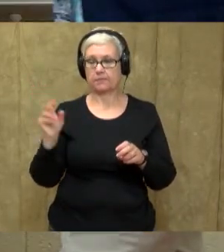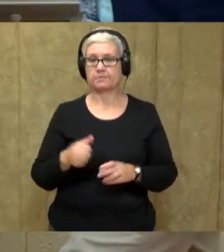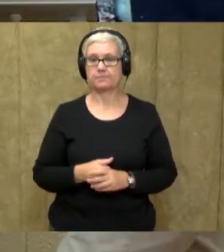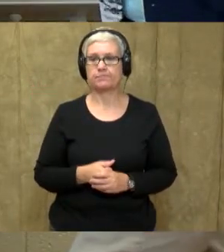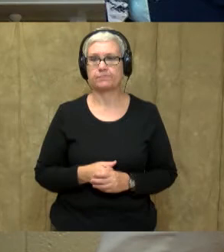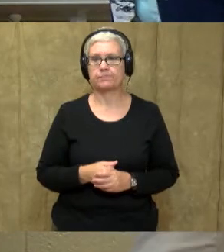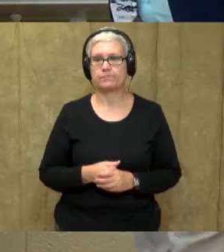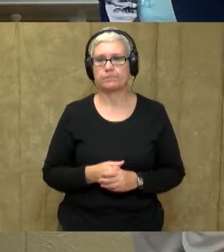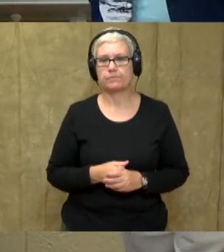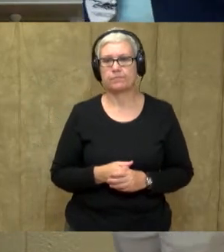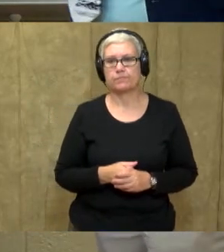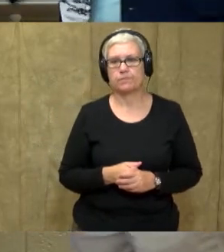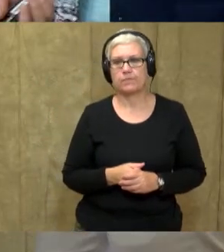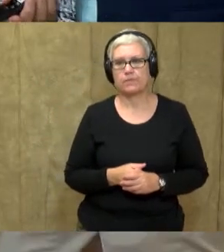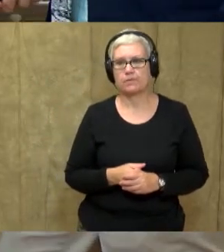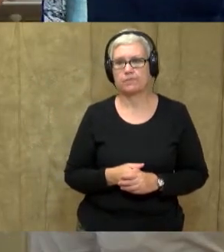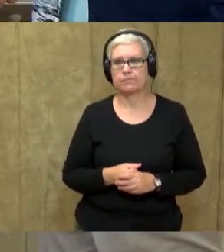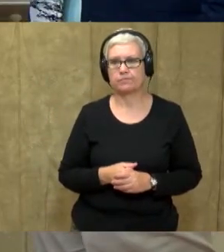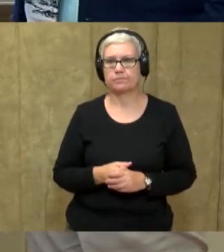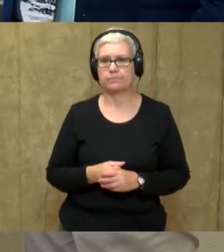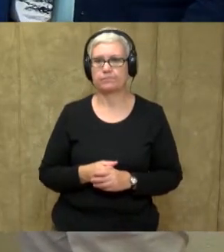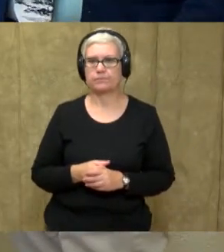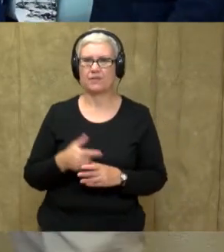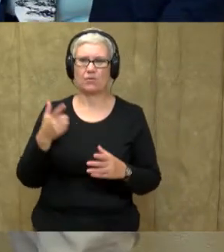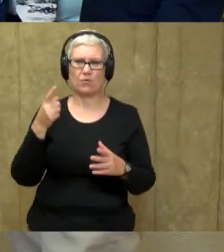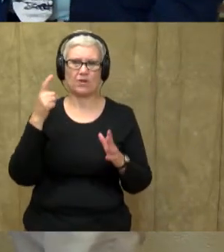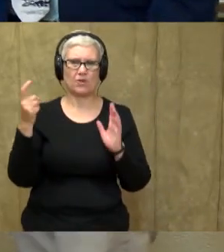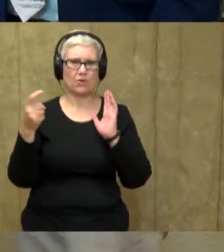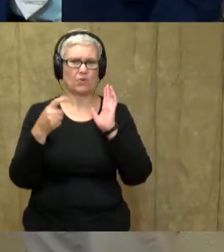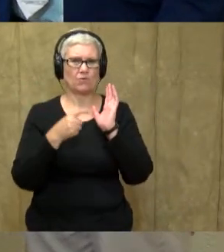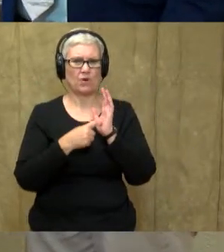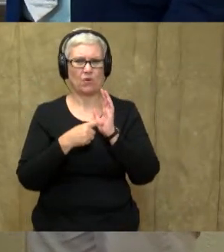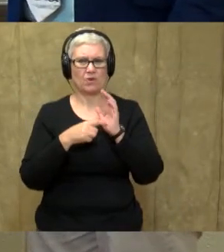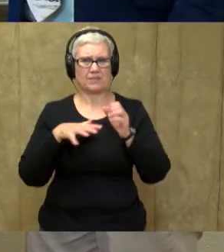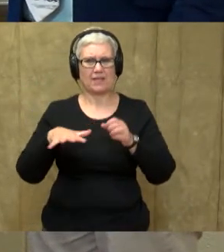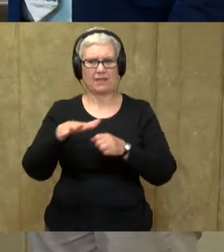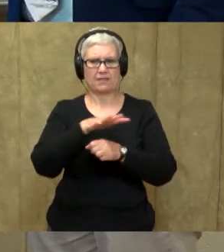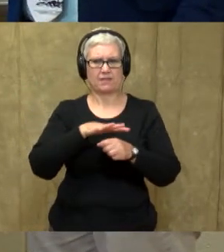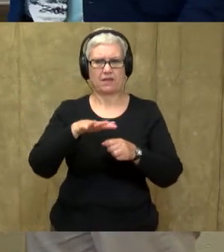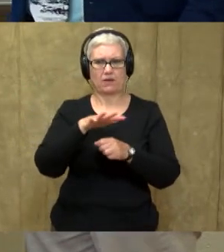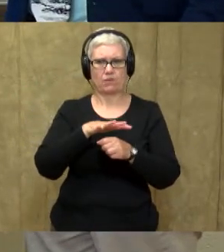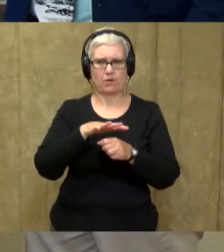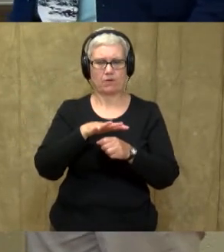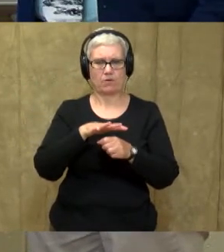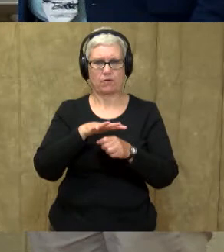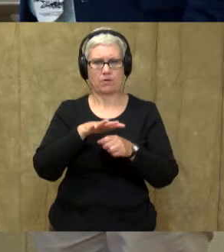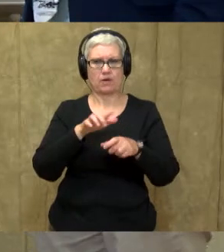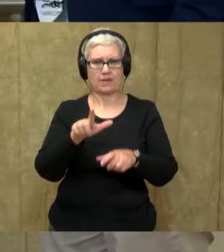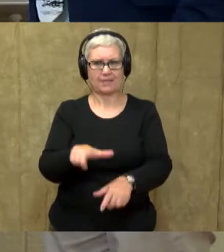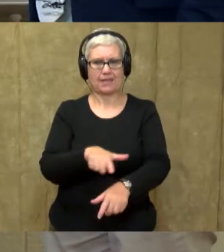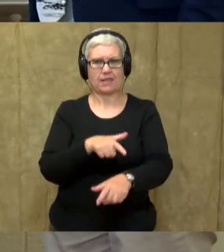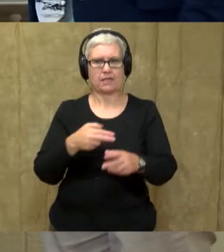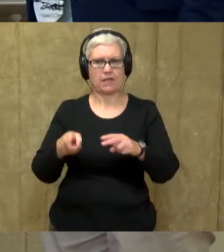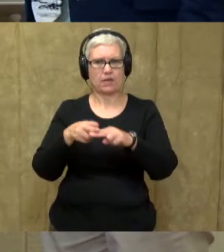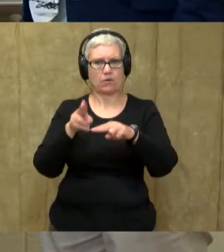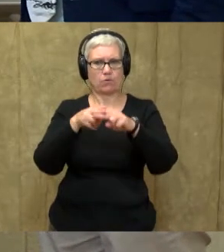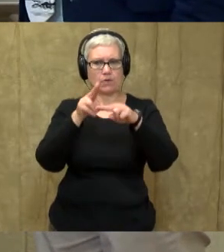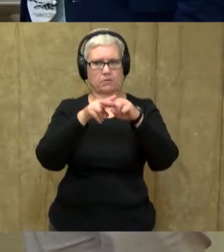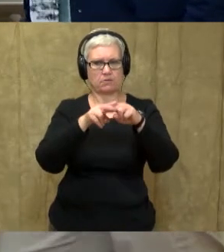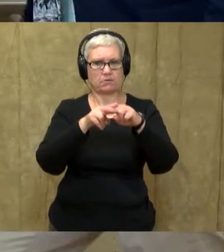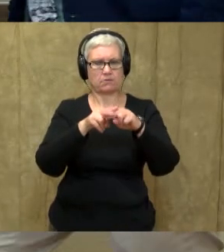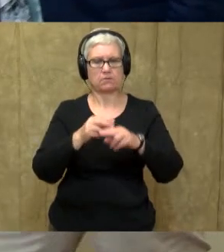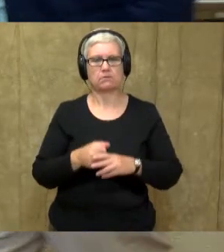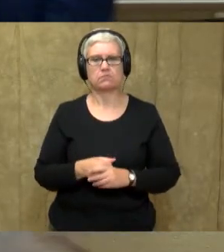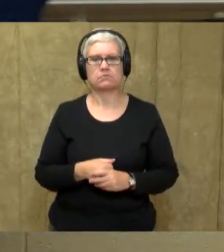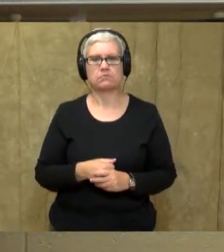96. So think about what you might notice is happening to the area as the length is increasing.